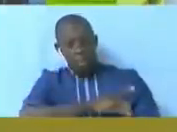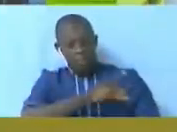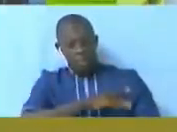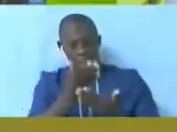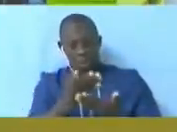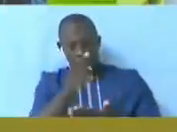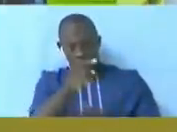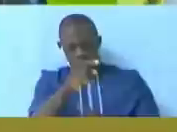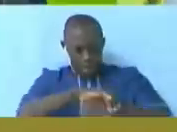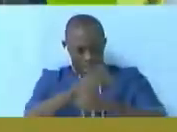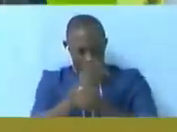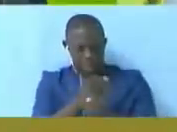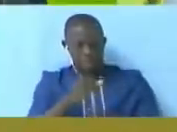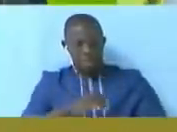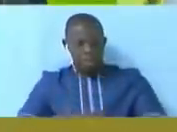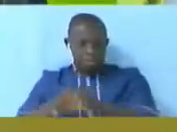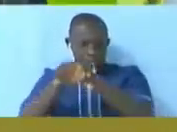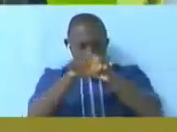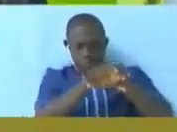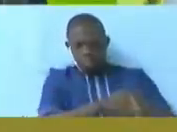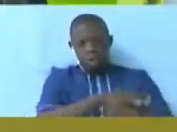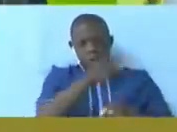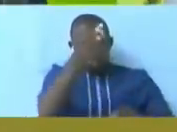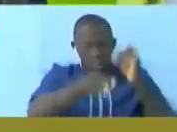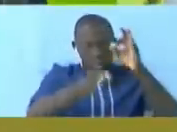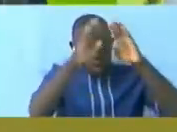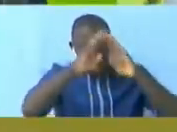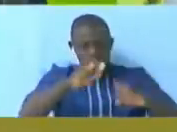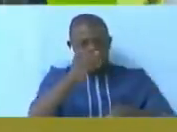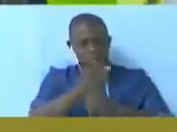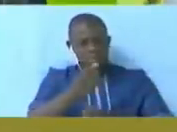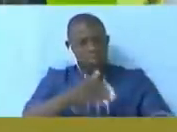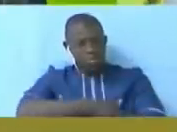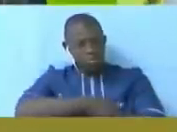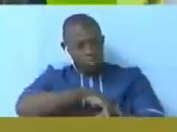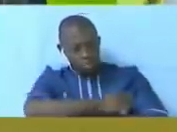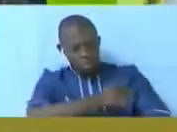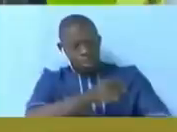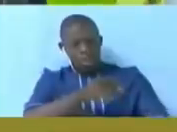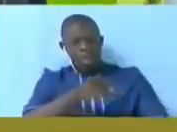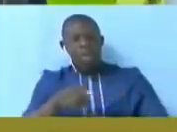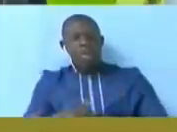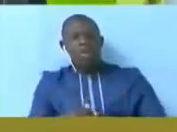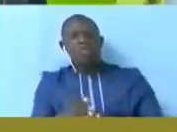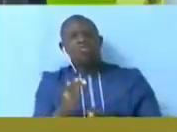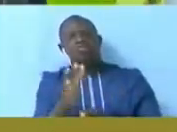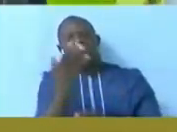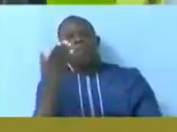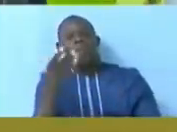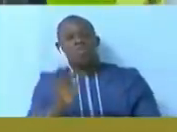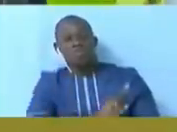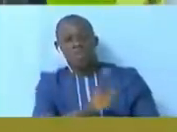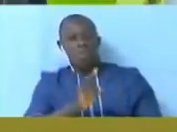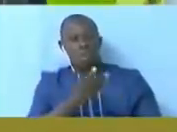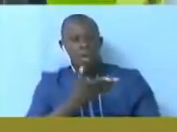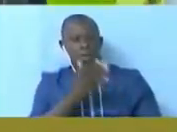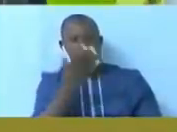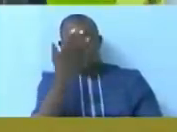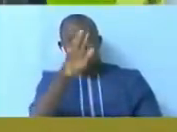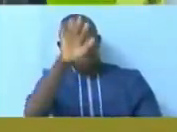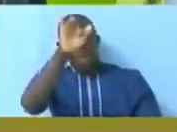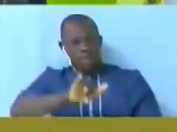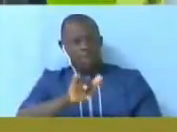me now, take me before the court, get me convicted and sentenced. For some of them, they were serving a period of 10